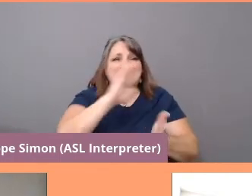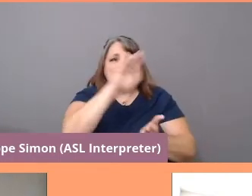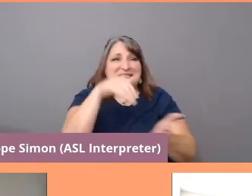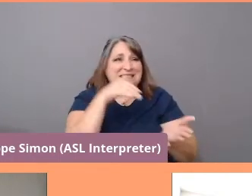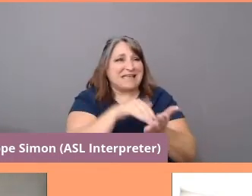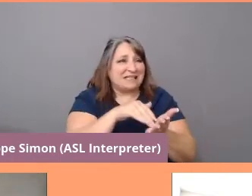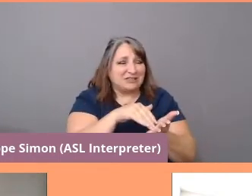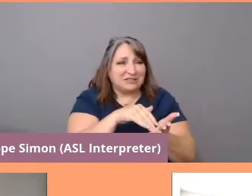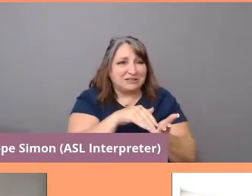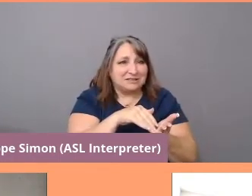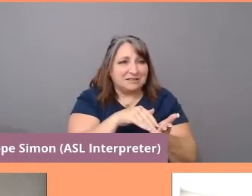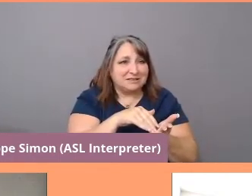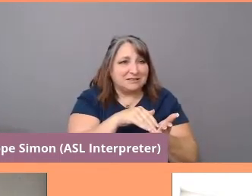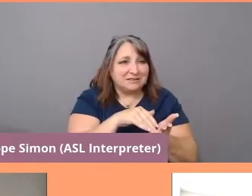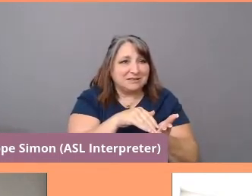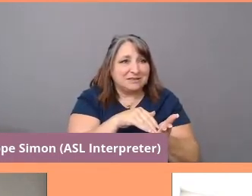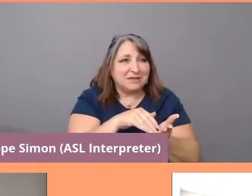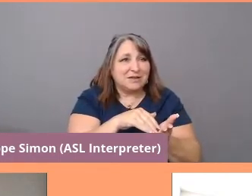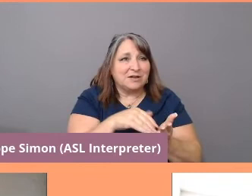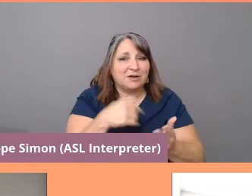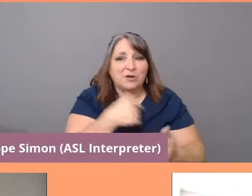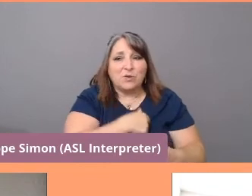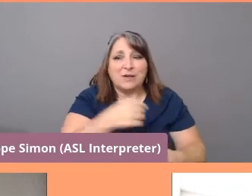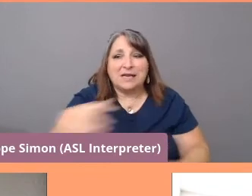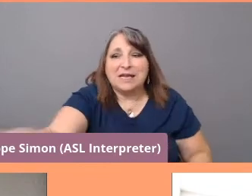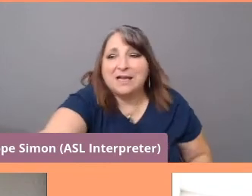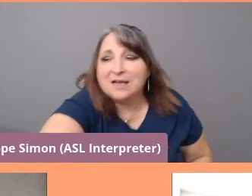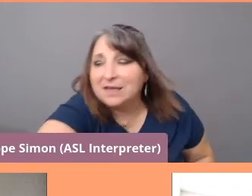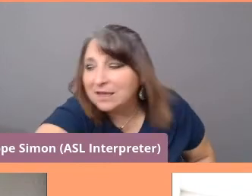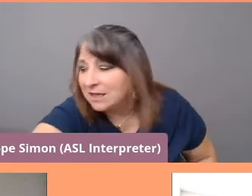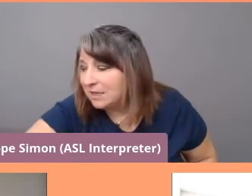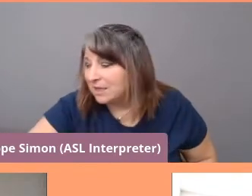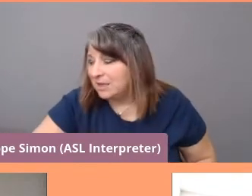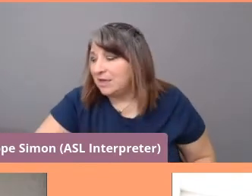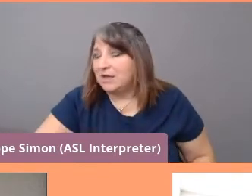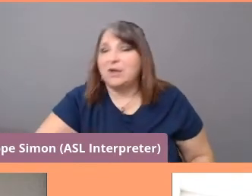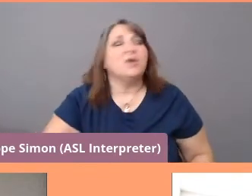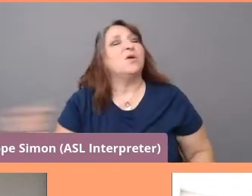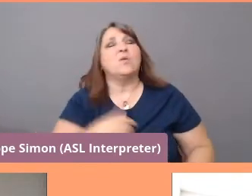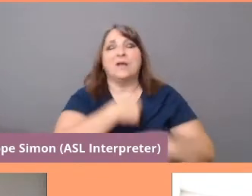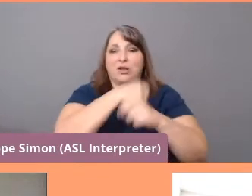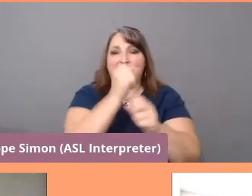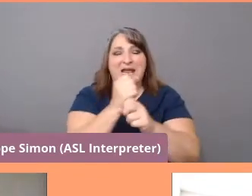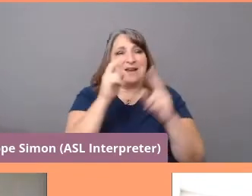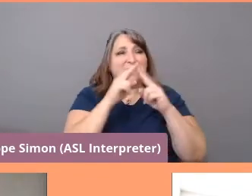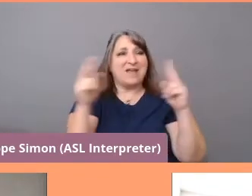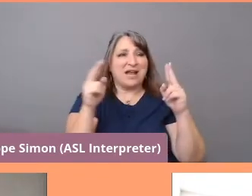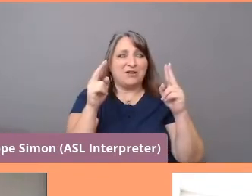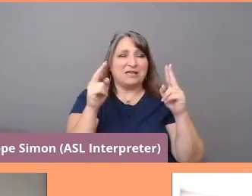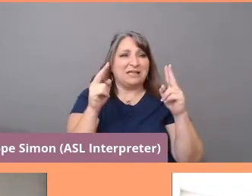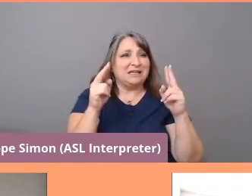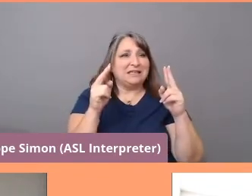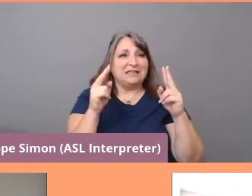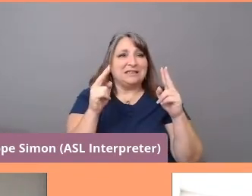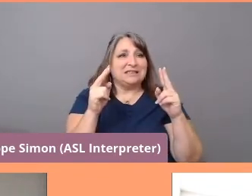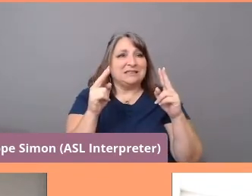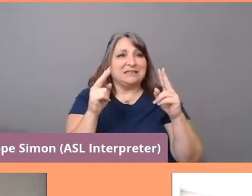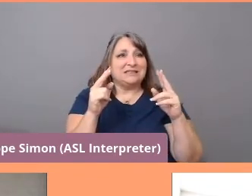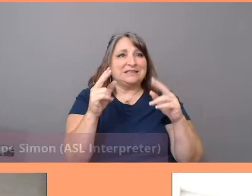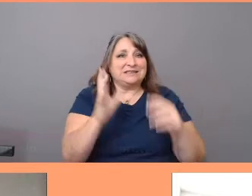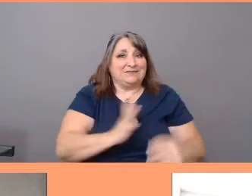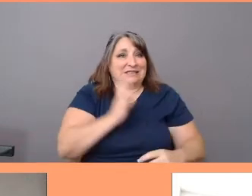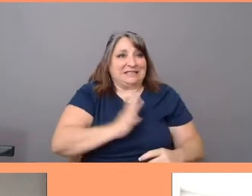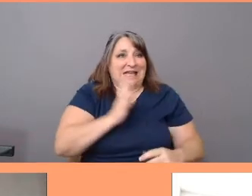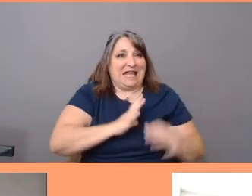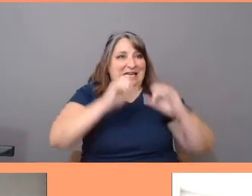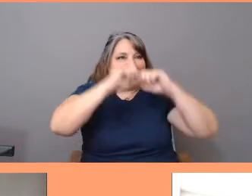distribution. We create a very sophisticated system that puts the filmmakers and the audience at the end.